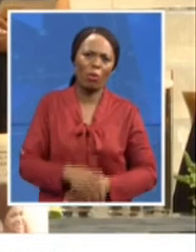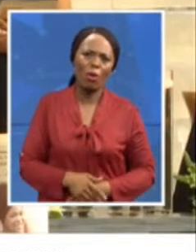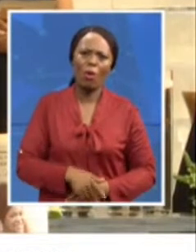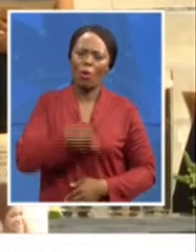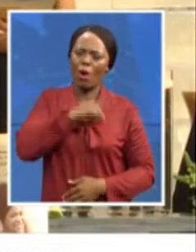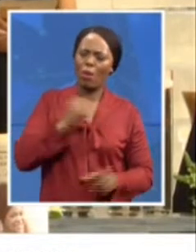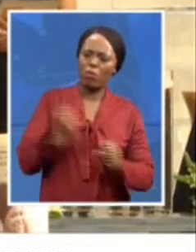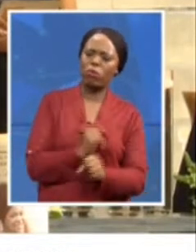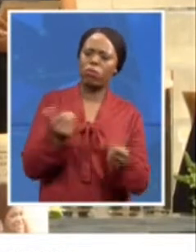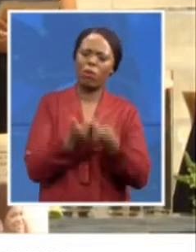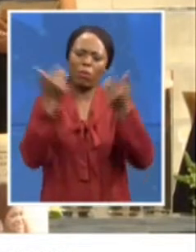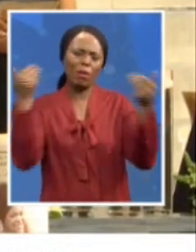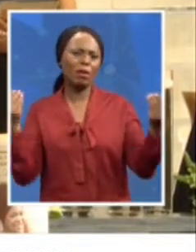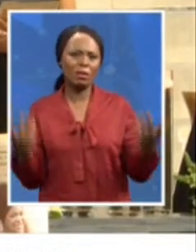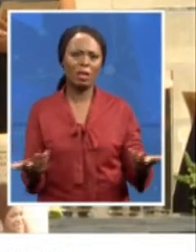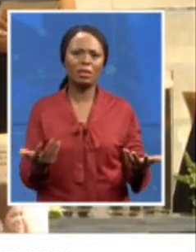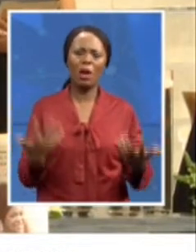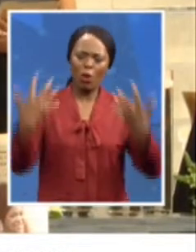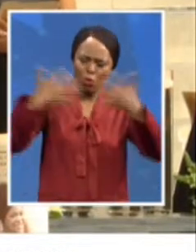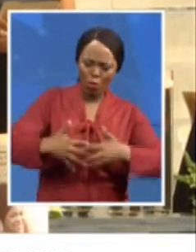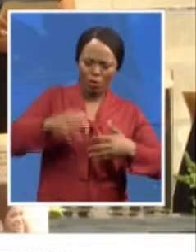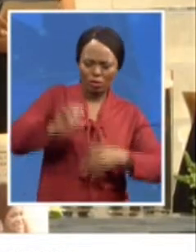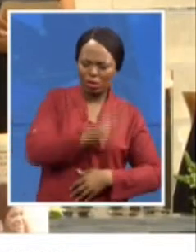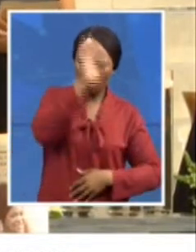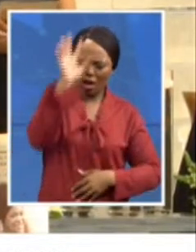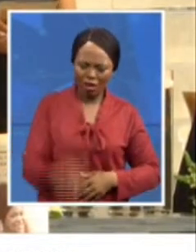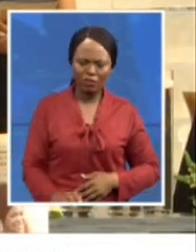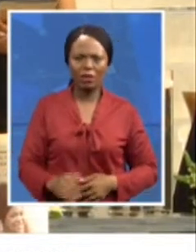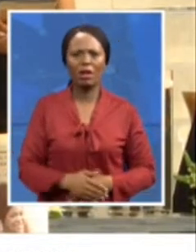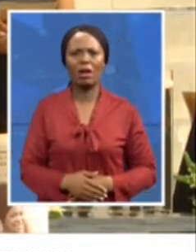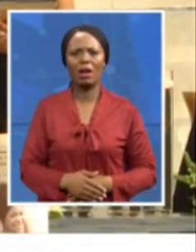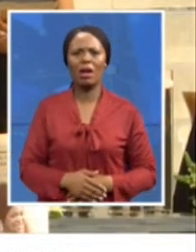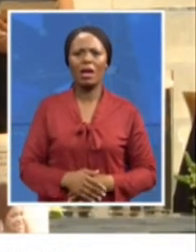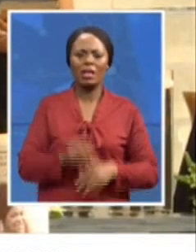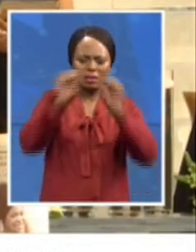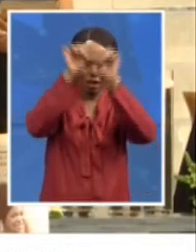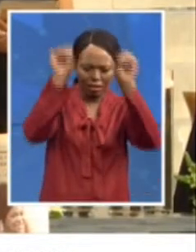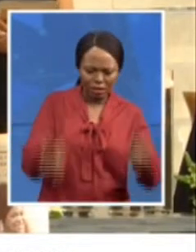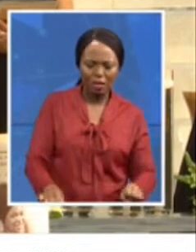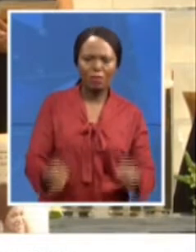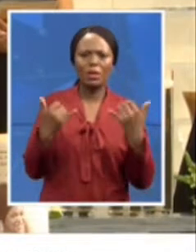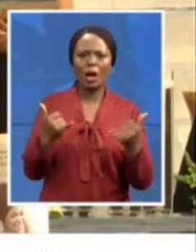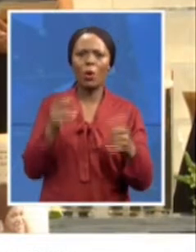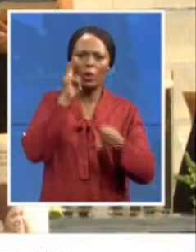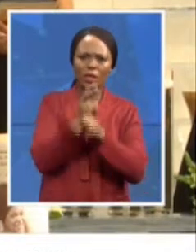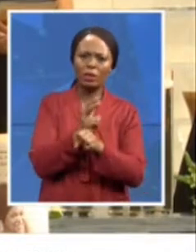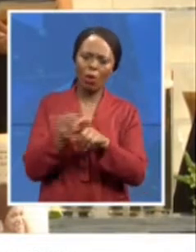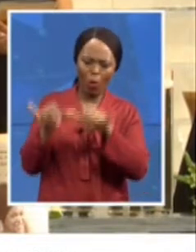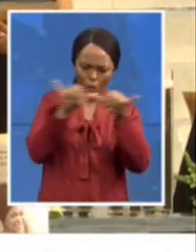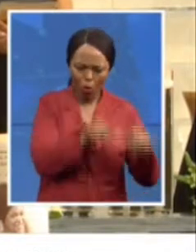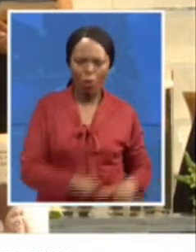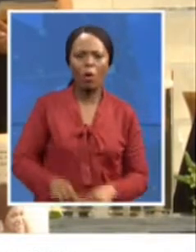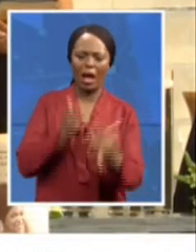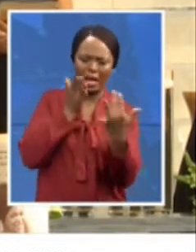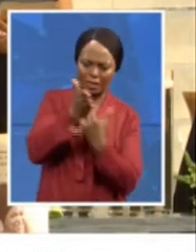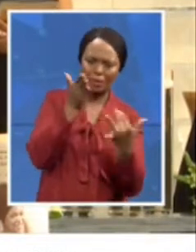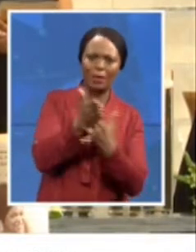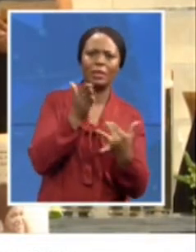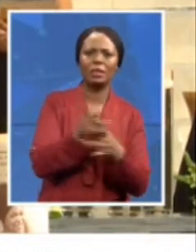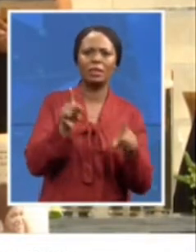cultural ideology and systems to land accessibility and ownership. Even the lack of easily attainable mental health